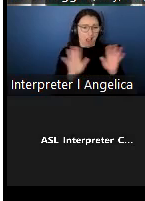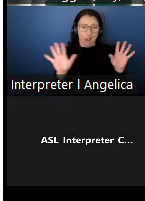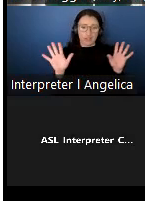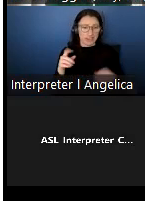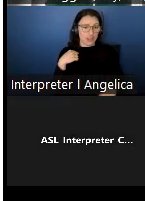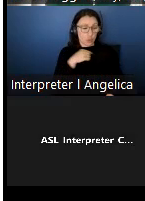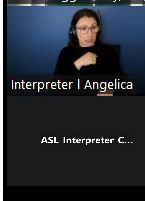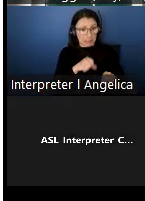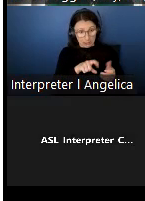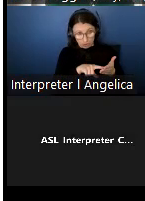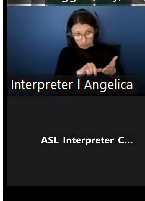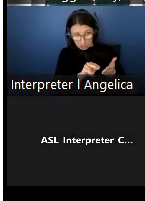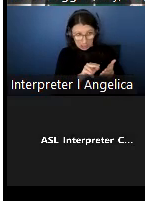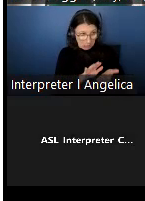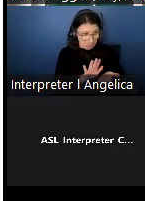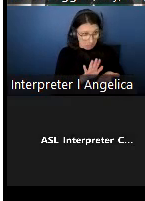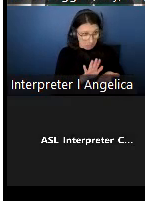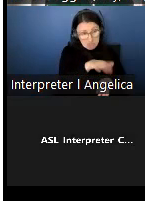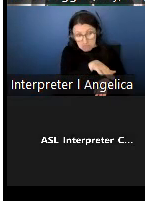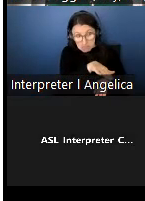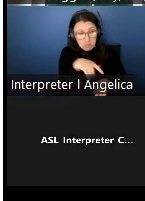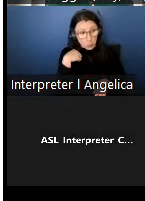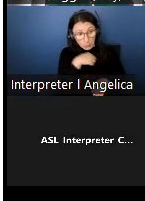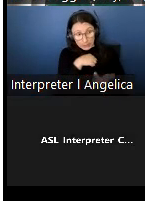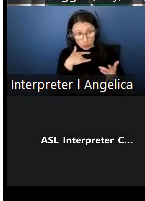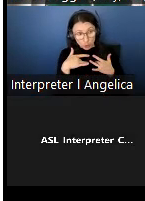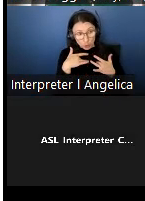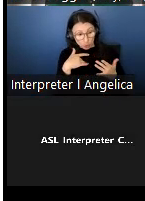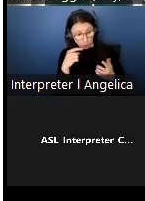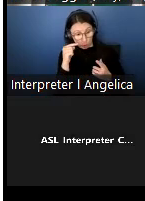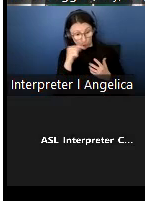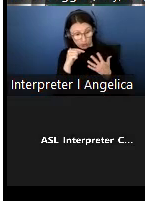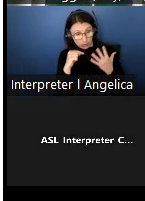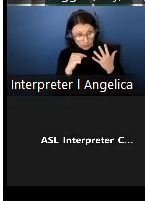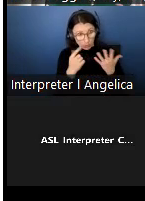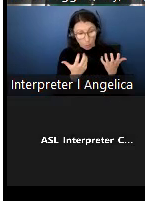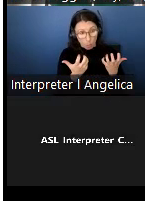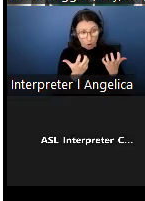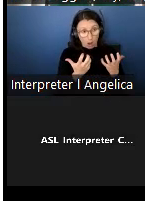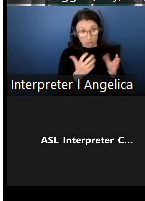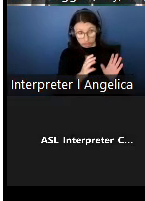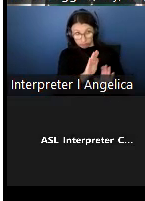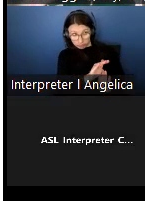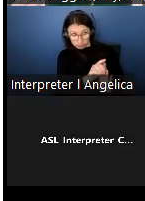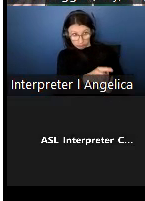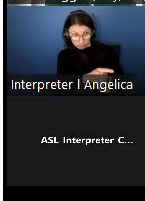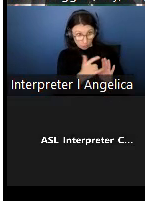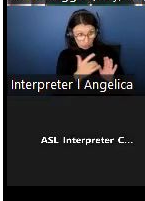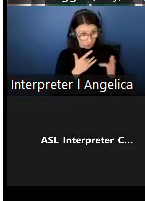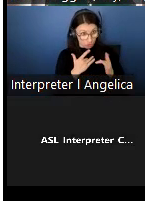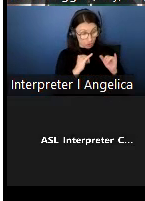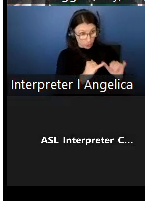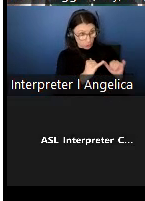always check in and say, hey, we really are concerned about this aspect, and we want to be sure that if you are too, that we're